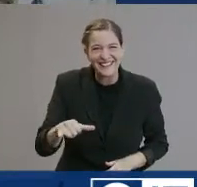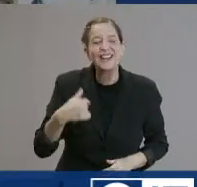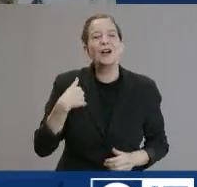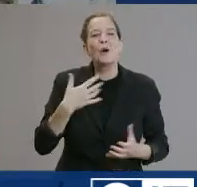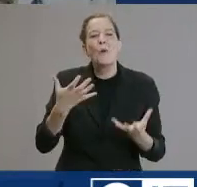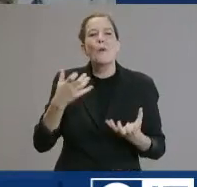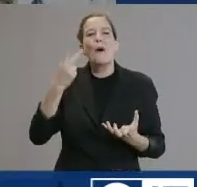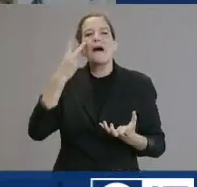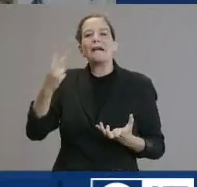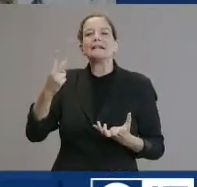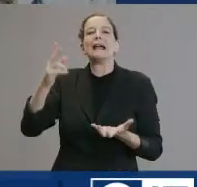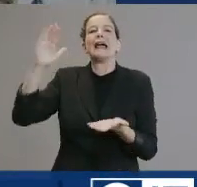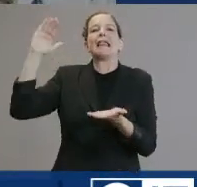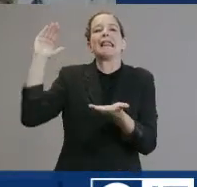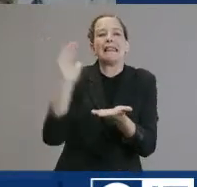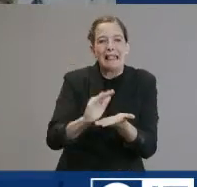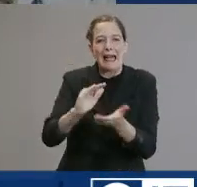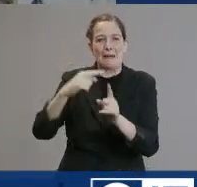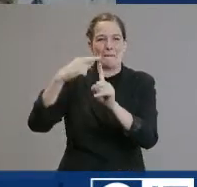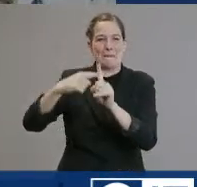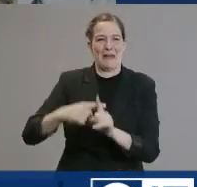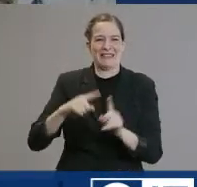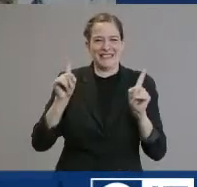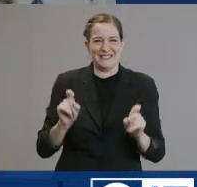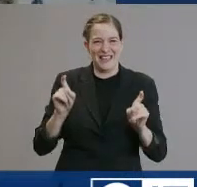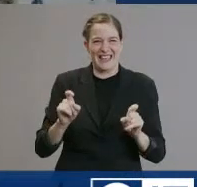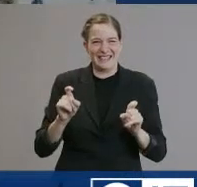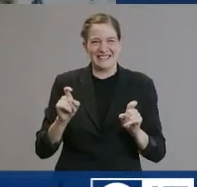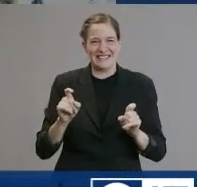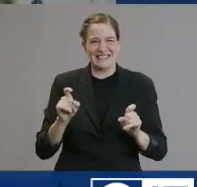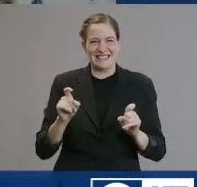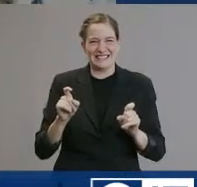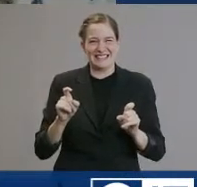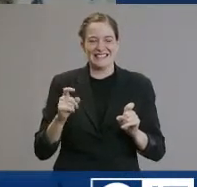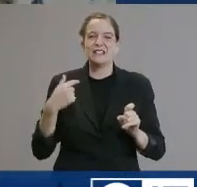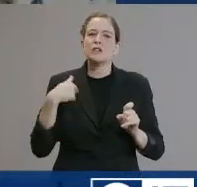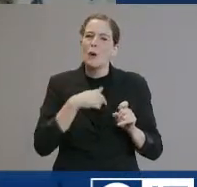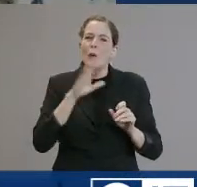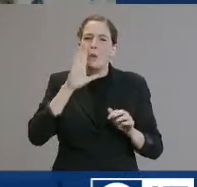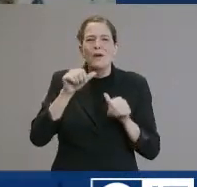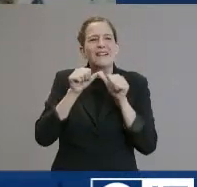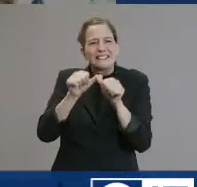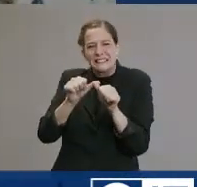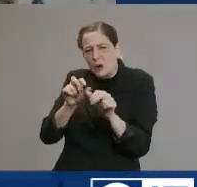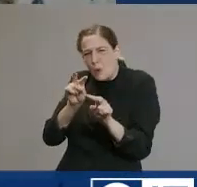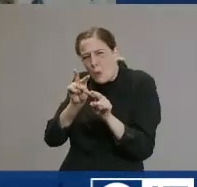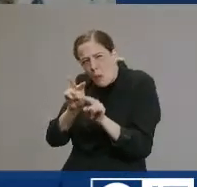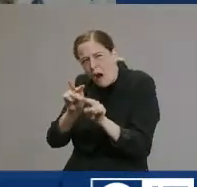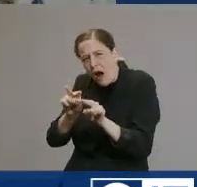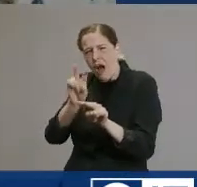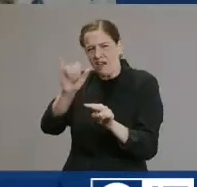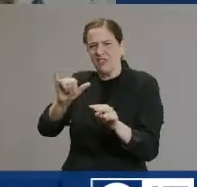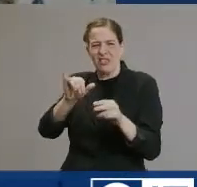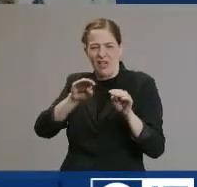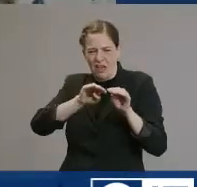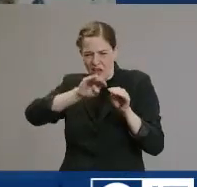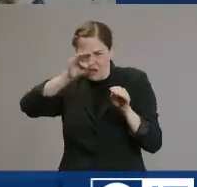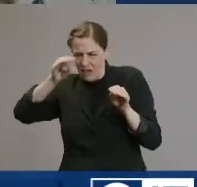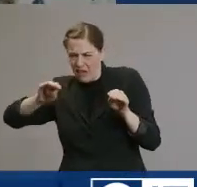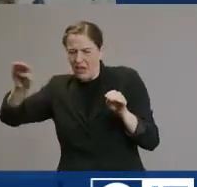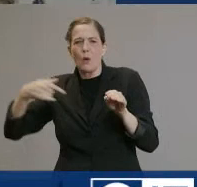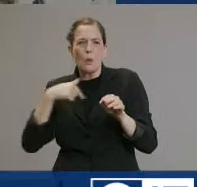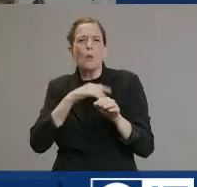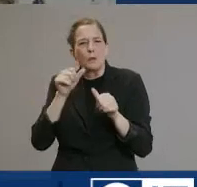this will continue to be a metric to watch and measure. Now, when you think about this increase in